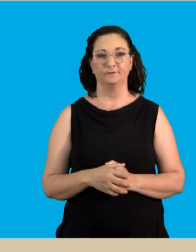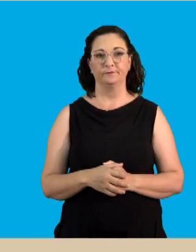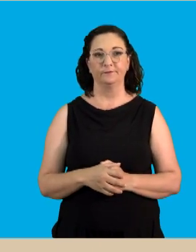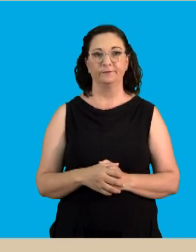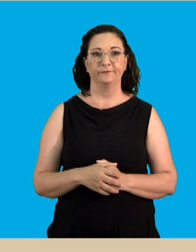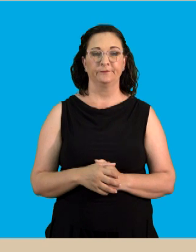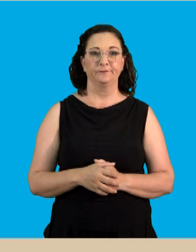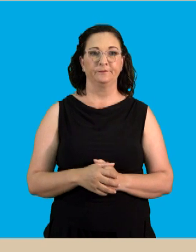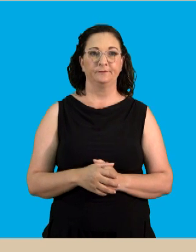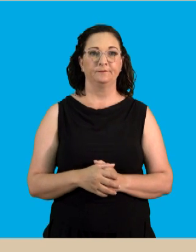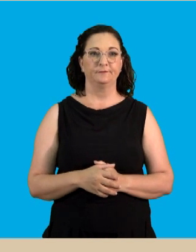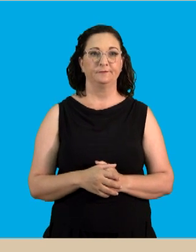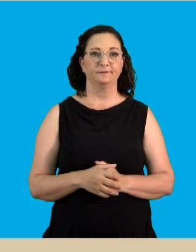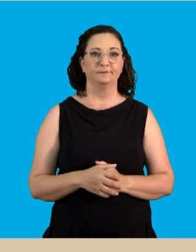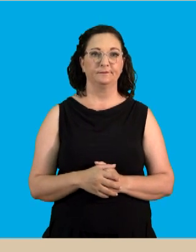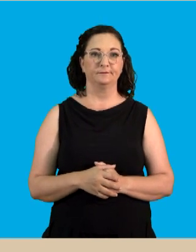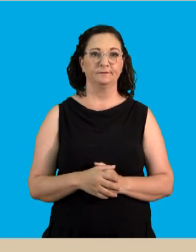spiral arm